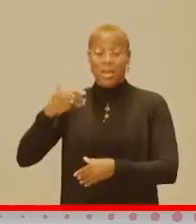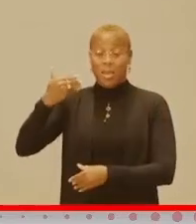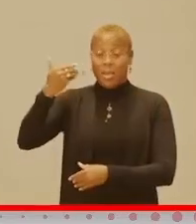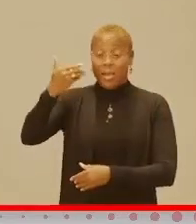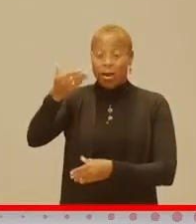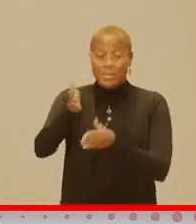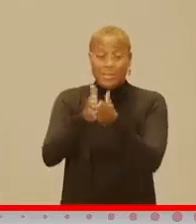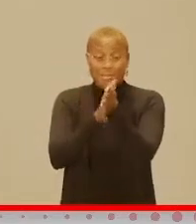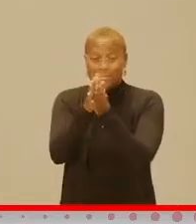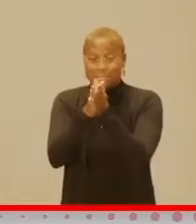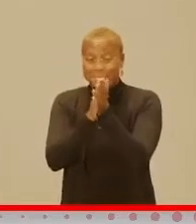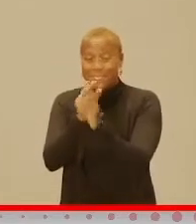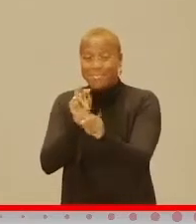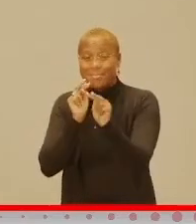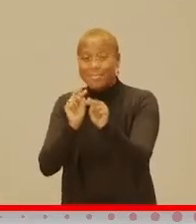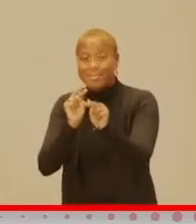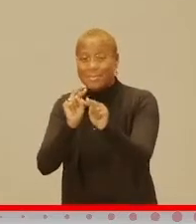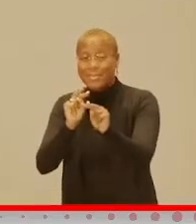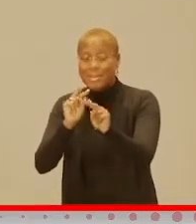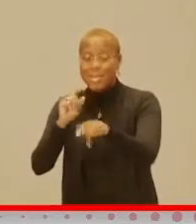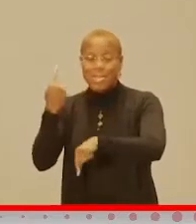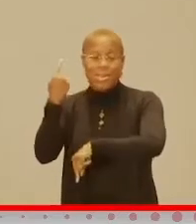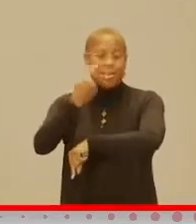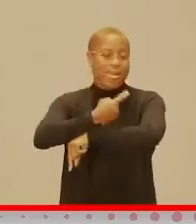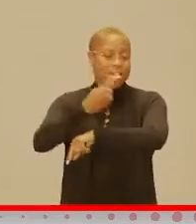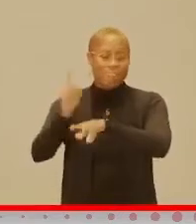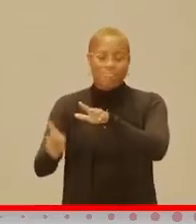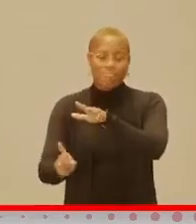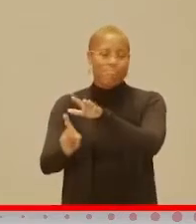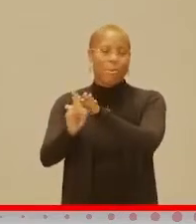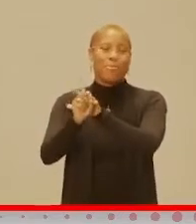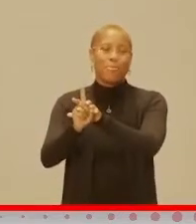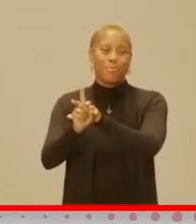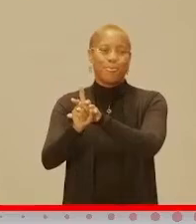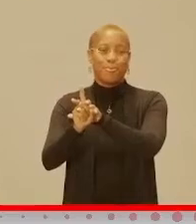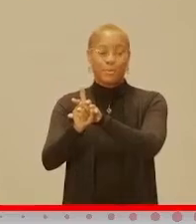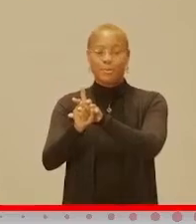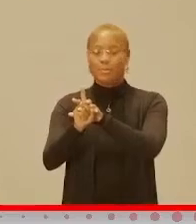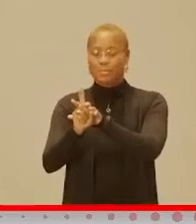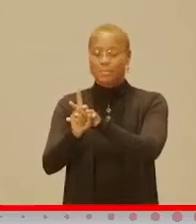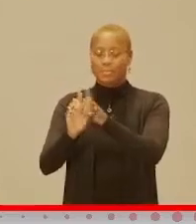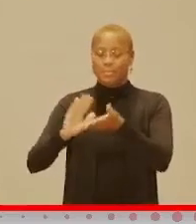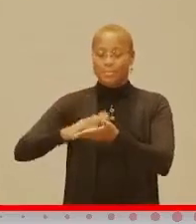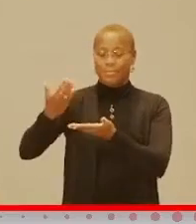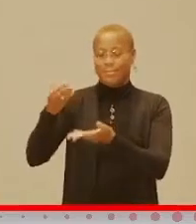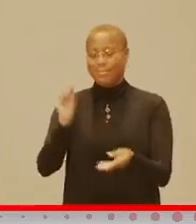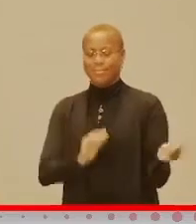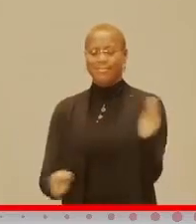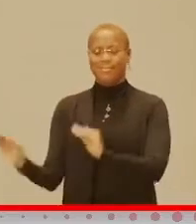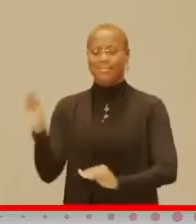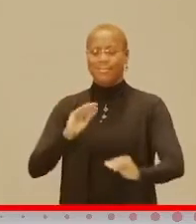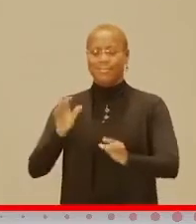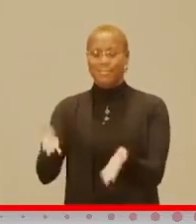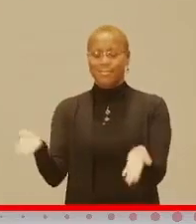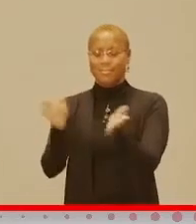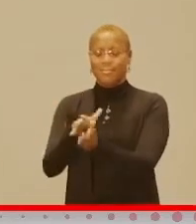eager anticipation, the day finally arrives. You pack your bags and off you go.